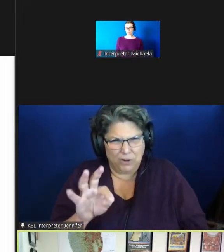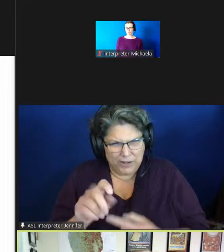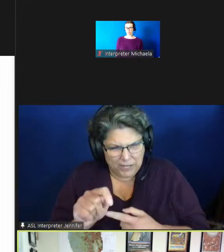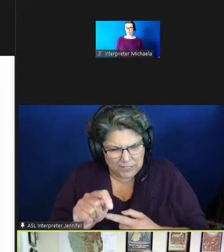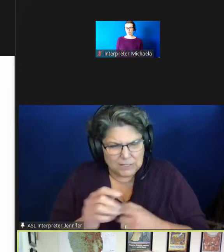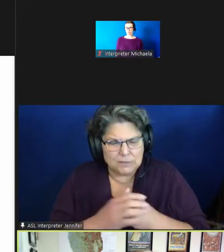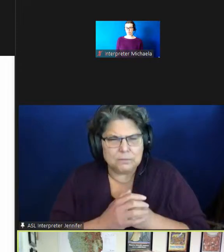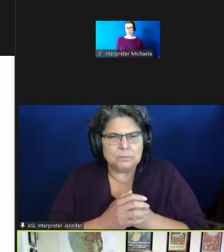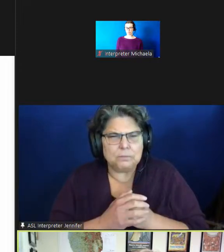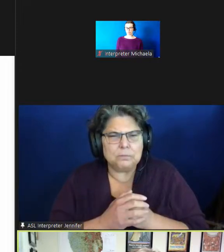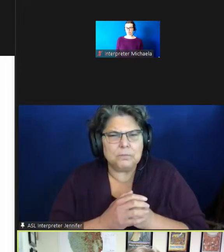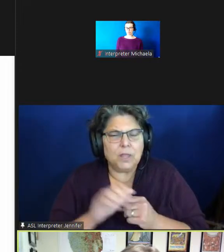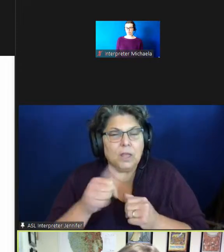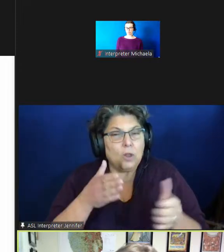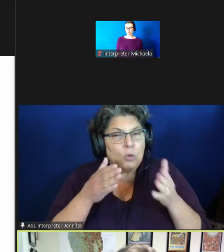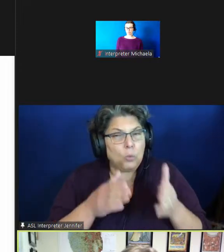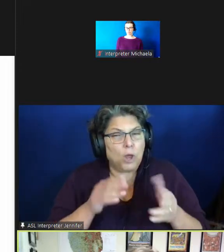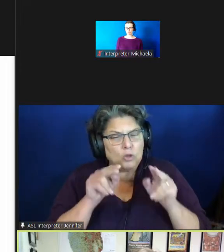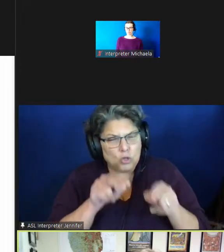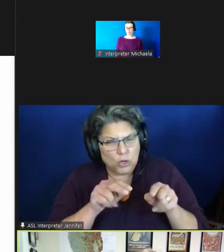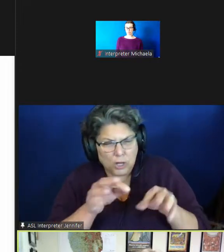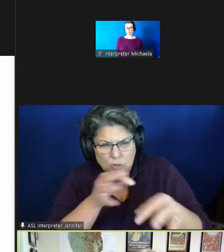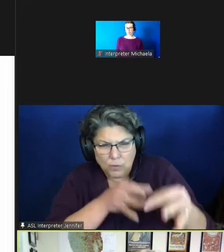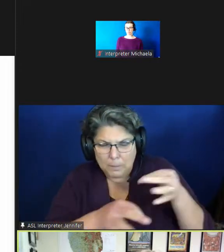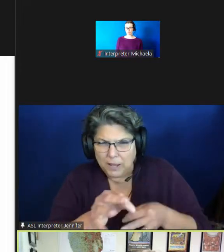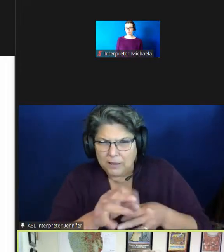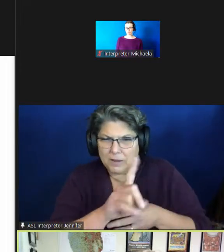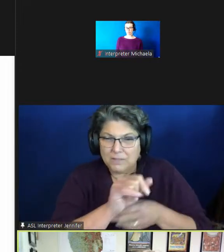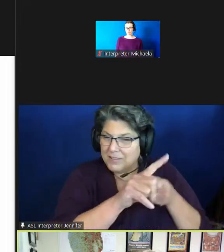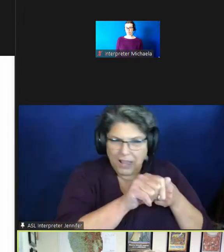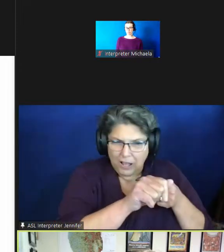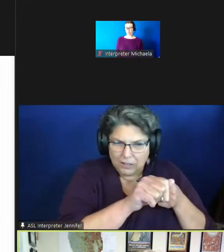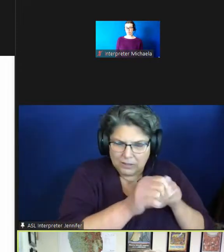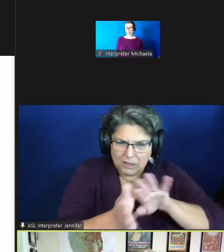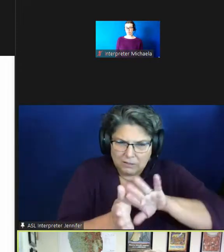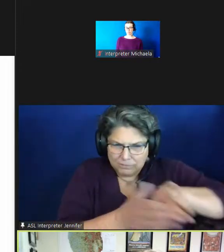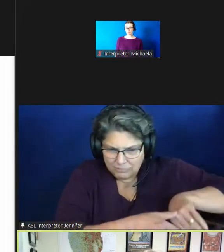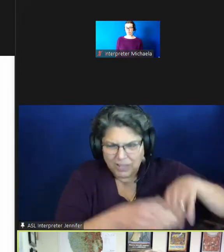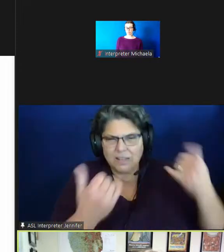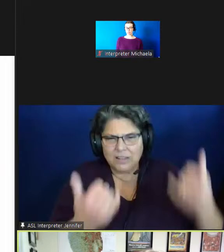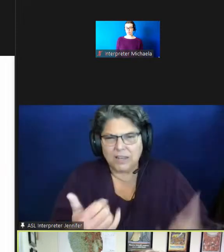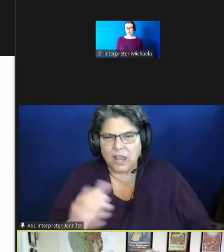Another way to look at the replacement of Delta by Omicron is on the next slide.